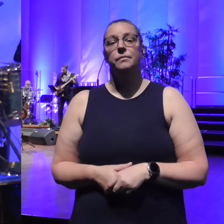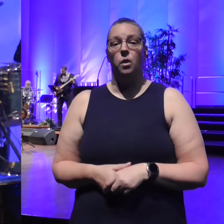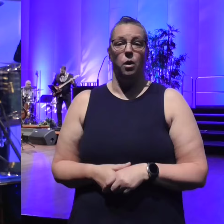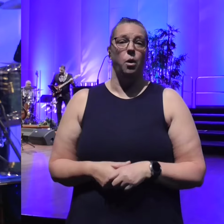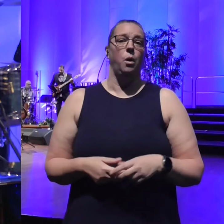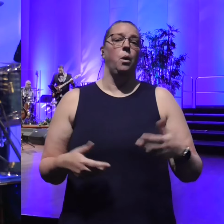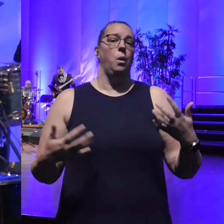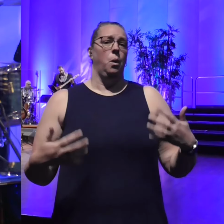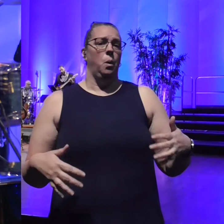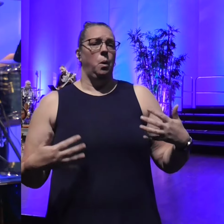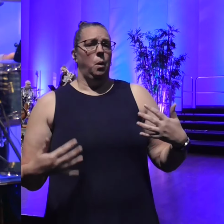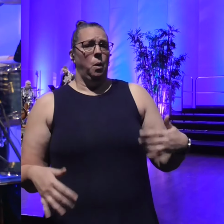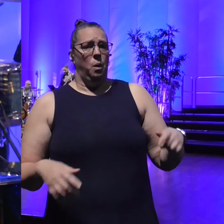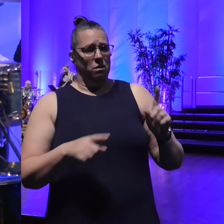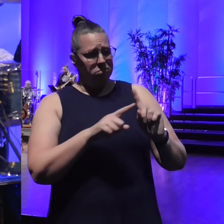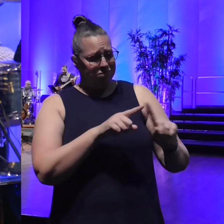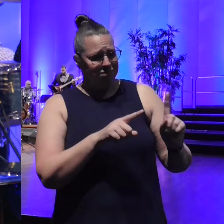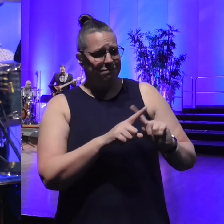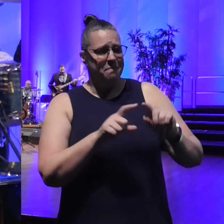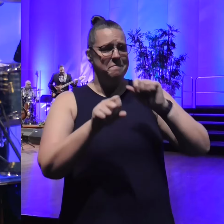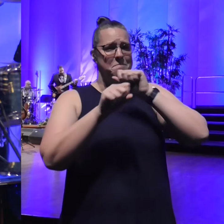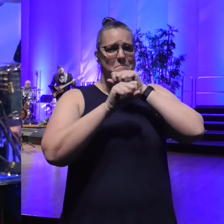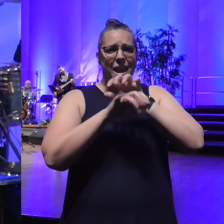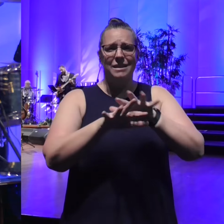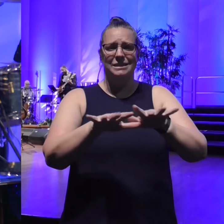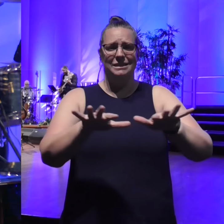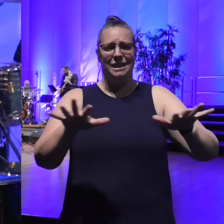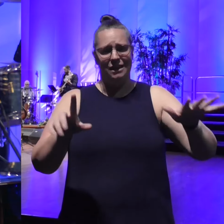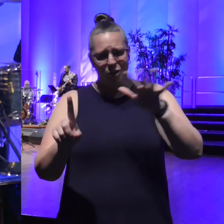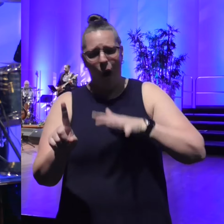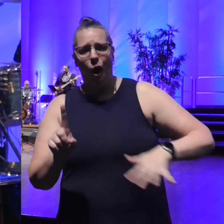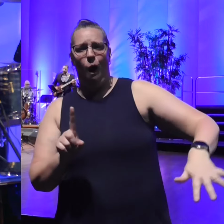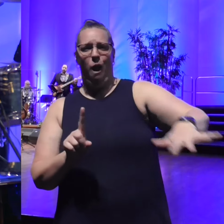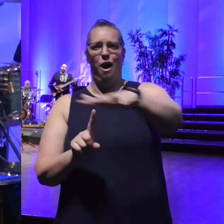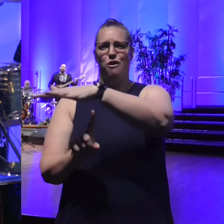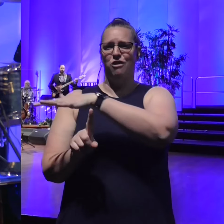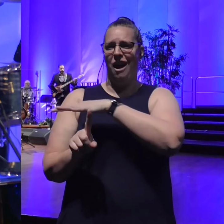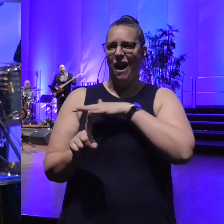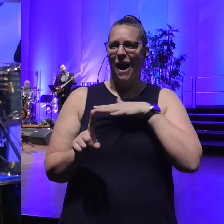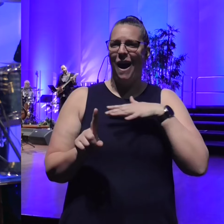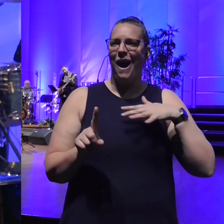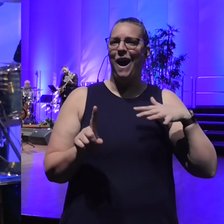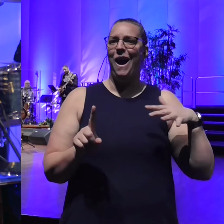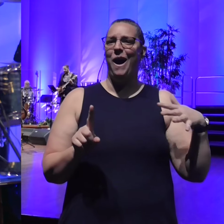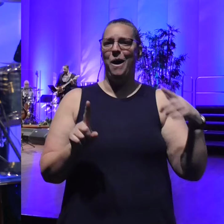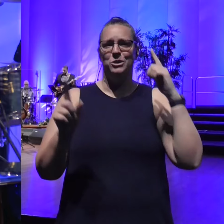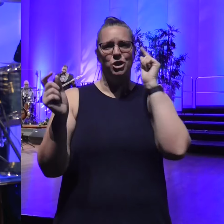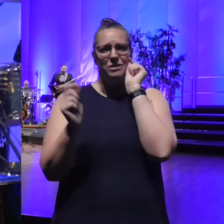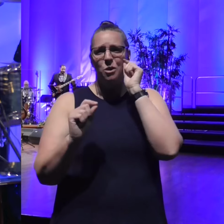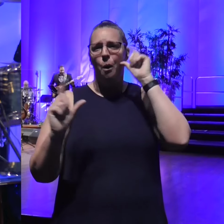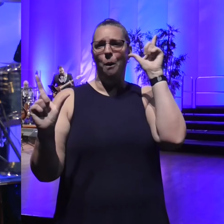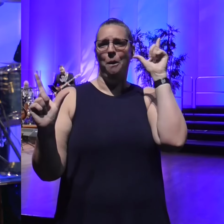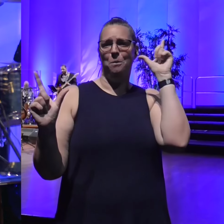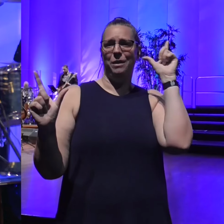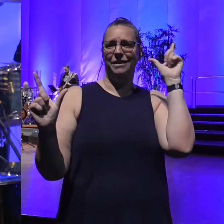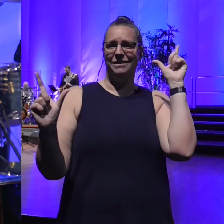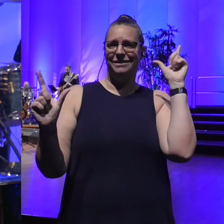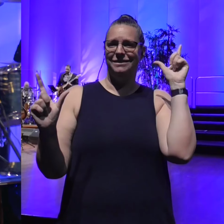Well, there are blessings all around you. Open up